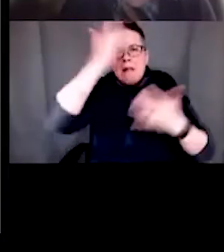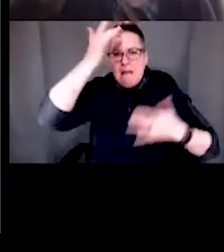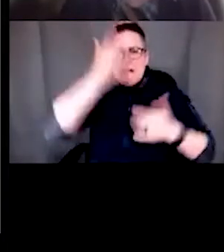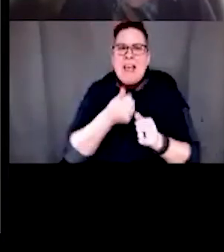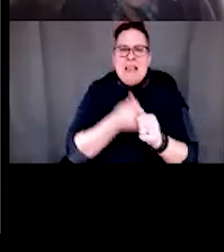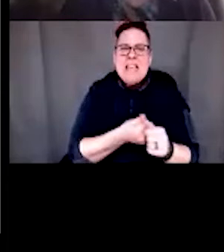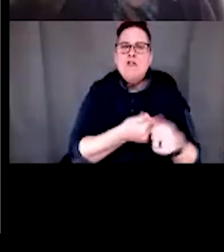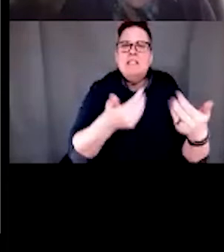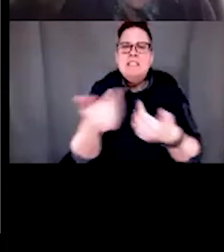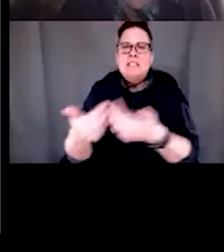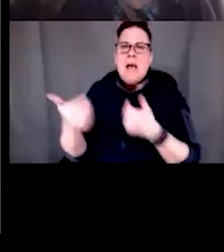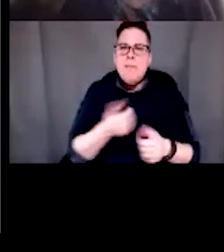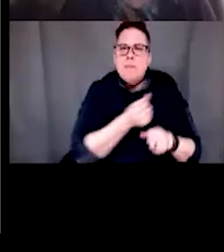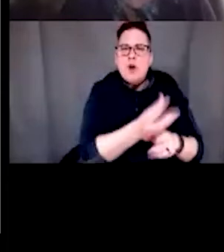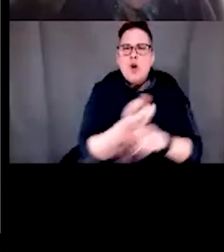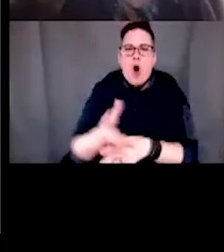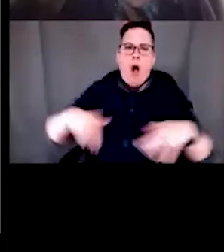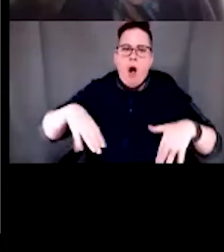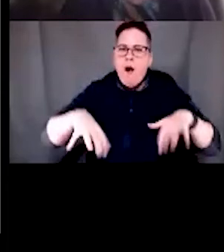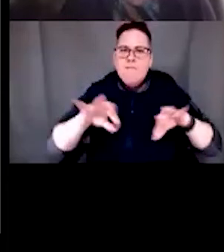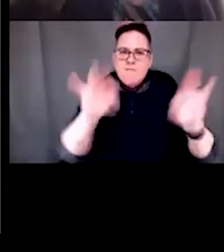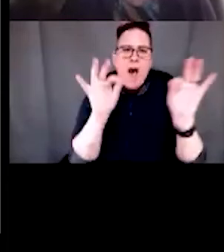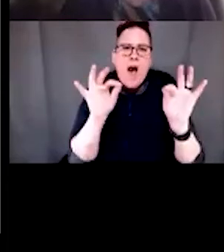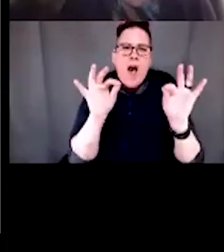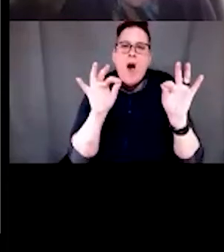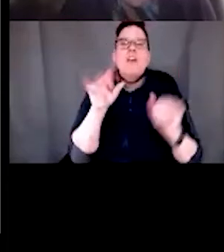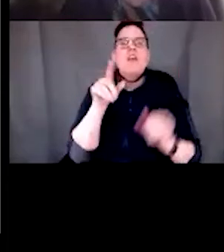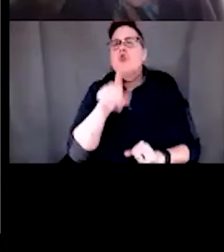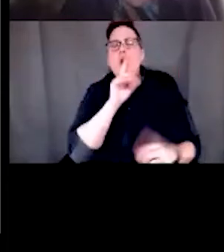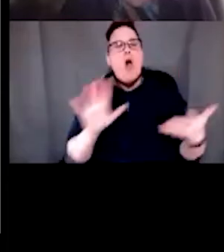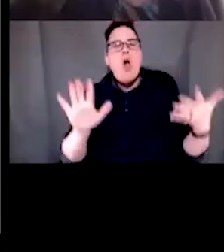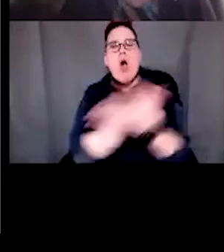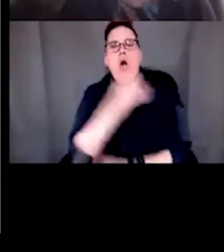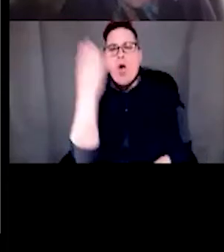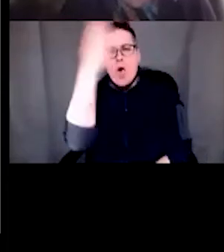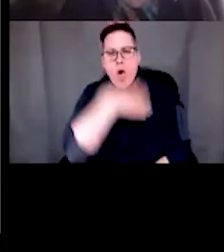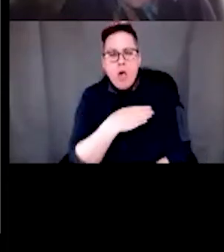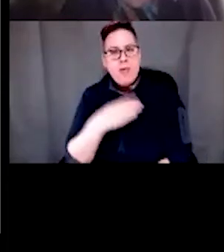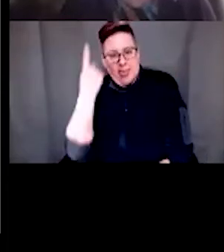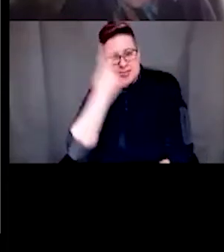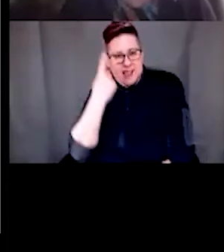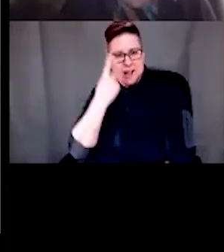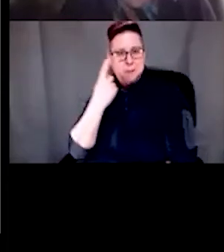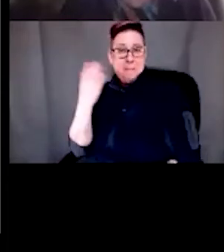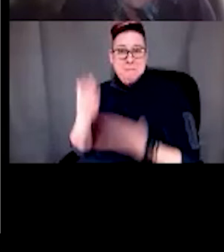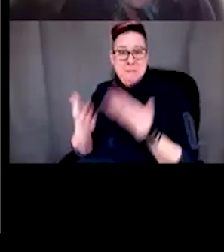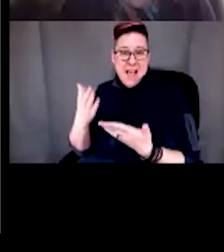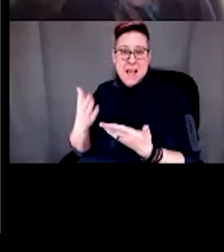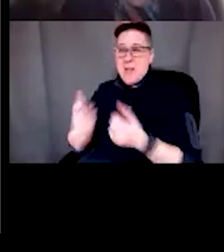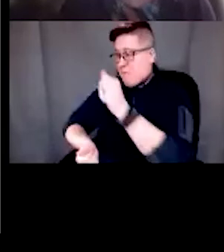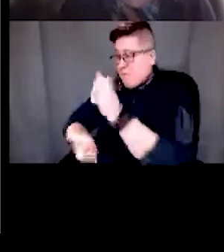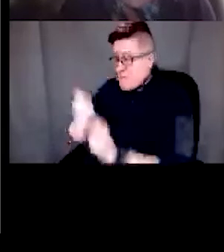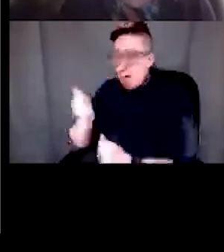with a separate but undiscovered cause, obscures or blocks consideration of the possibility that